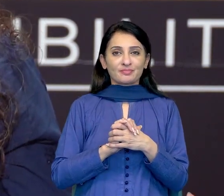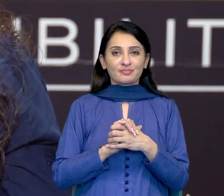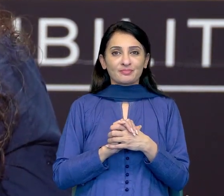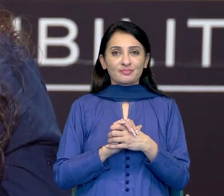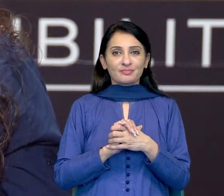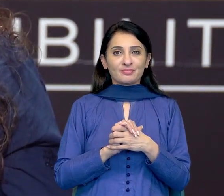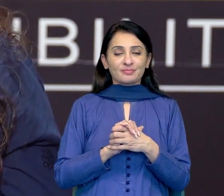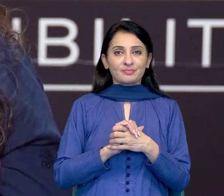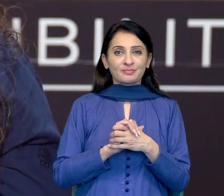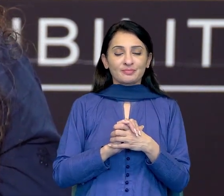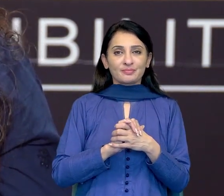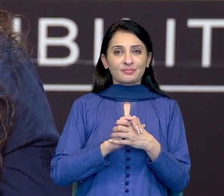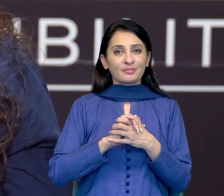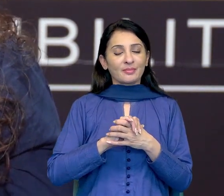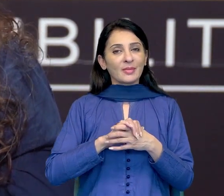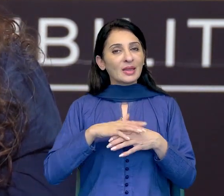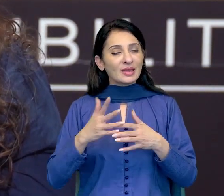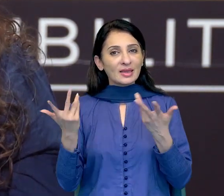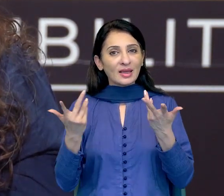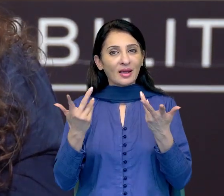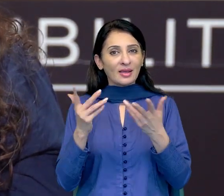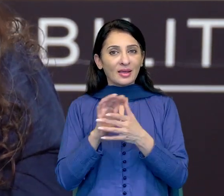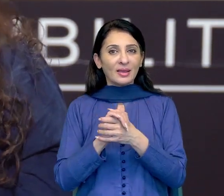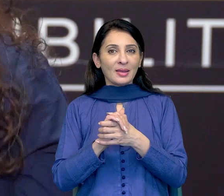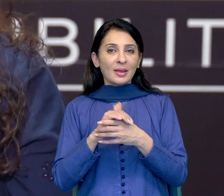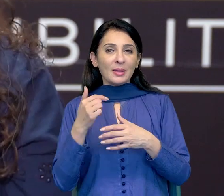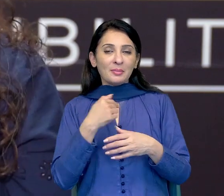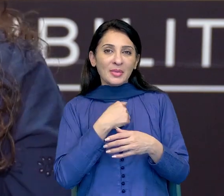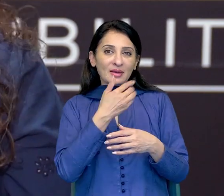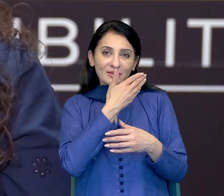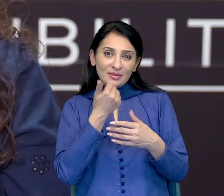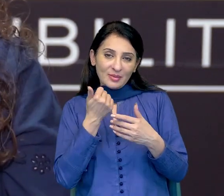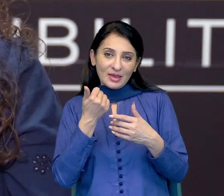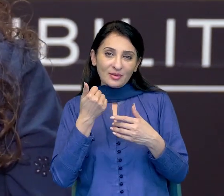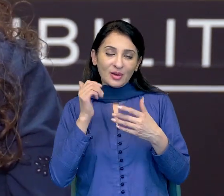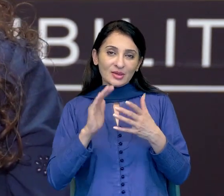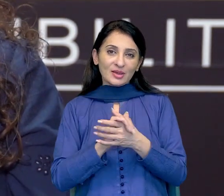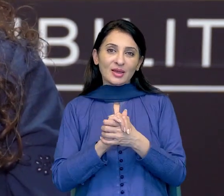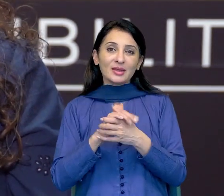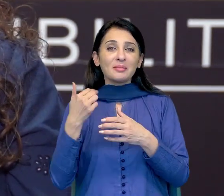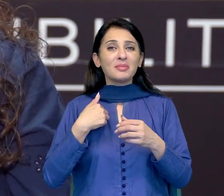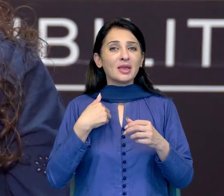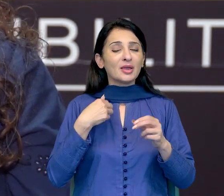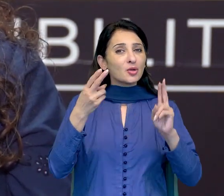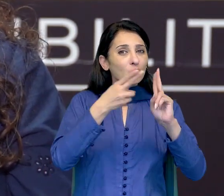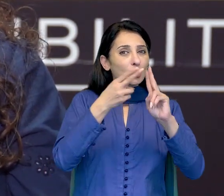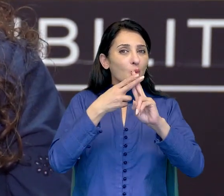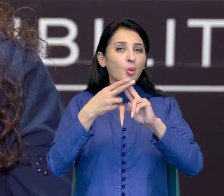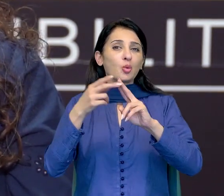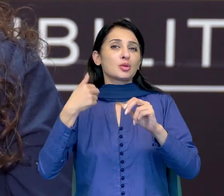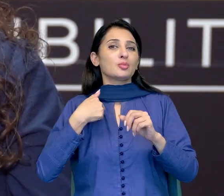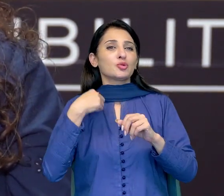region has been far more difficult than traveling anywhere else in the world.